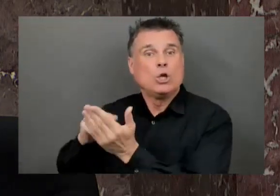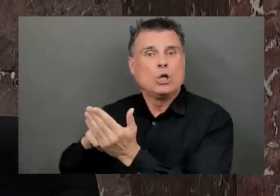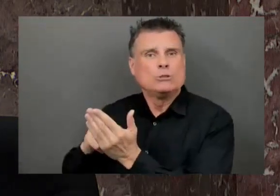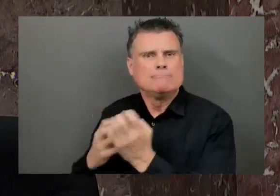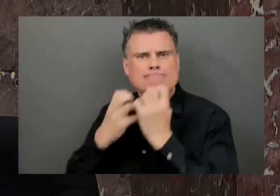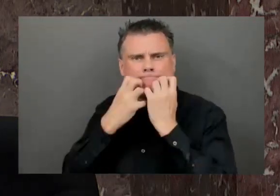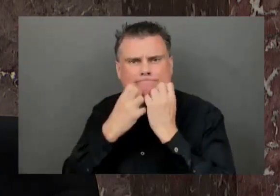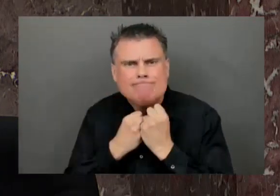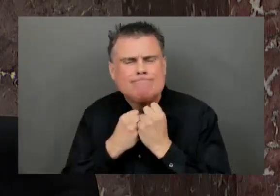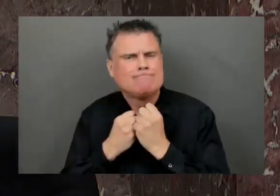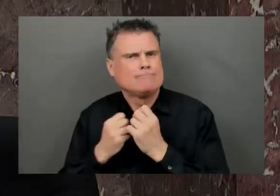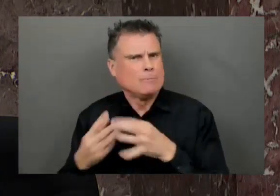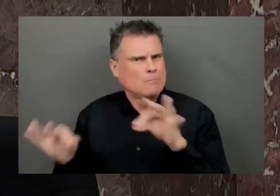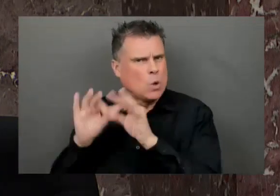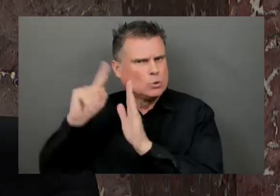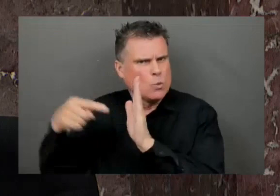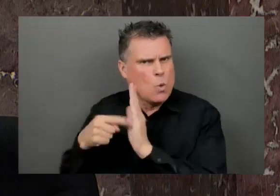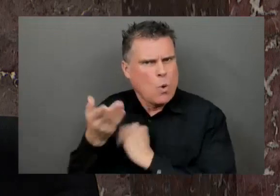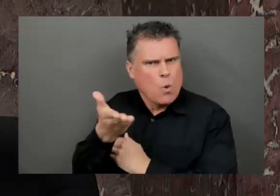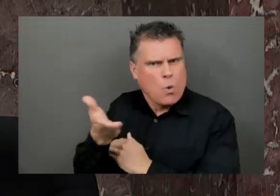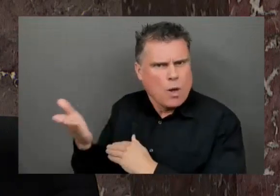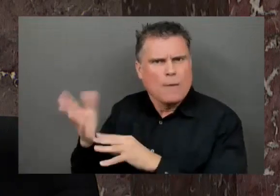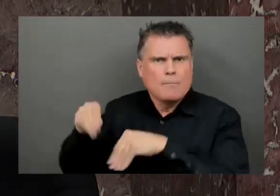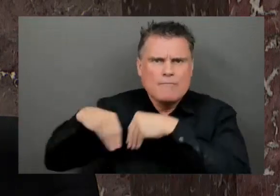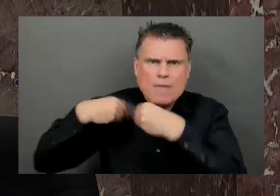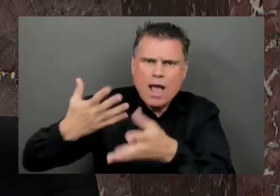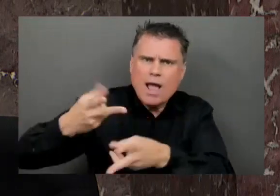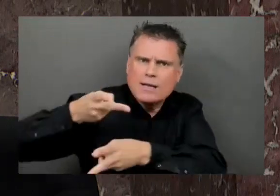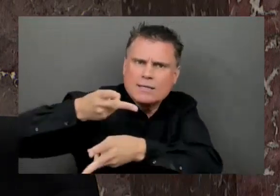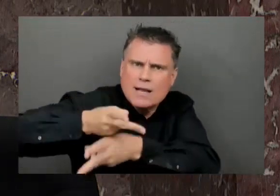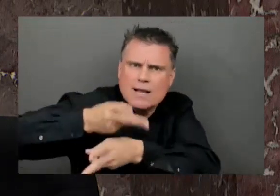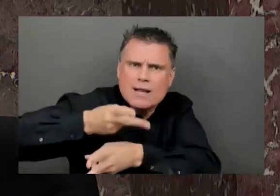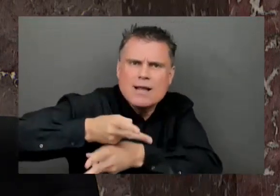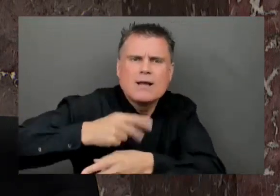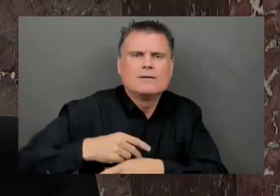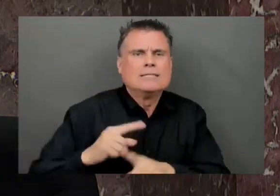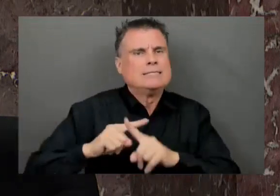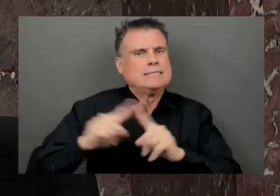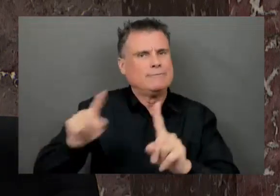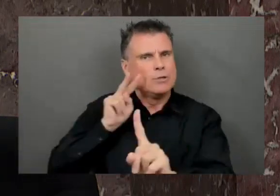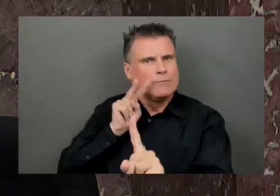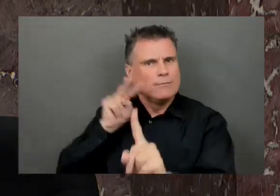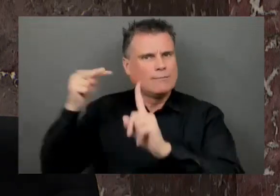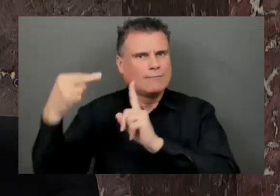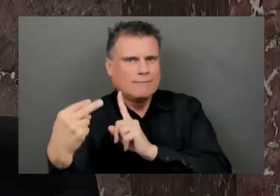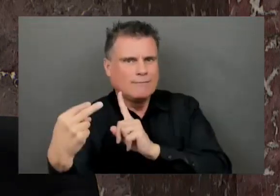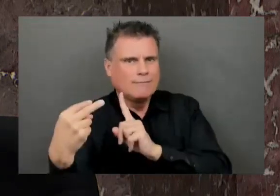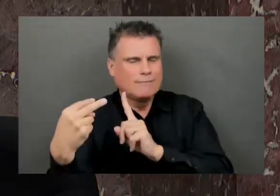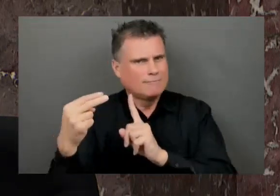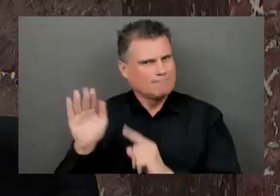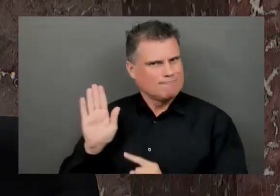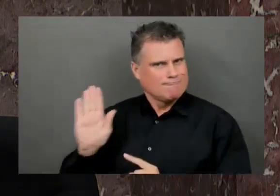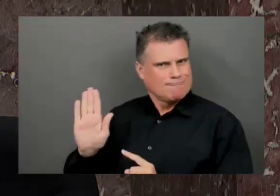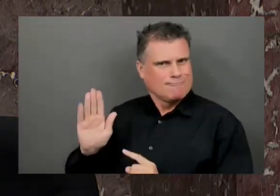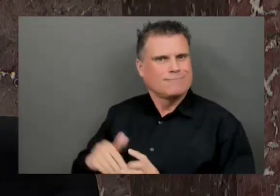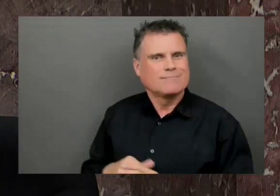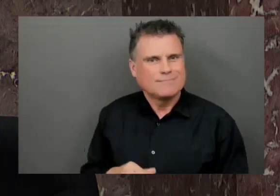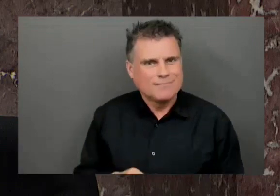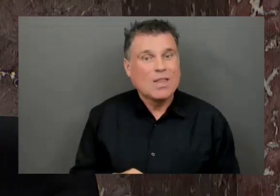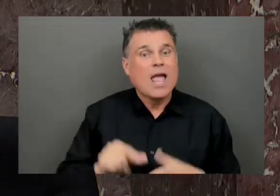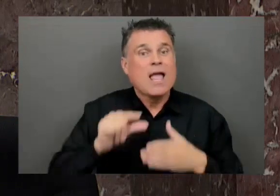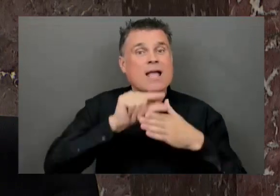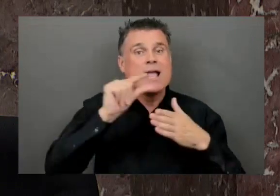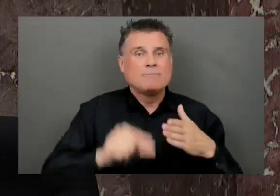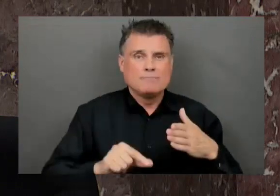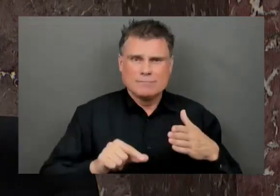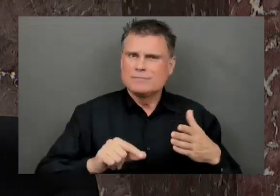they bring to their workforce. Our government has committed through the Declaration on the Rights of Indigenous Peoples Act to fully adopting and implementing